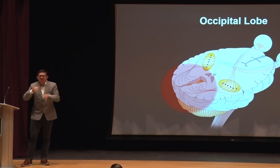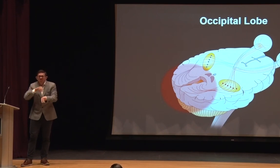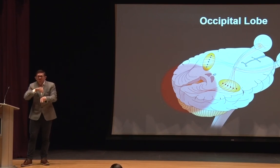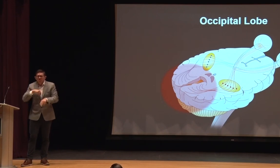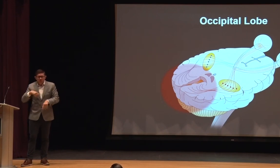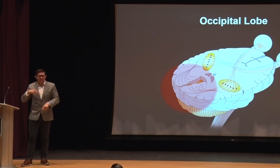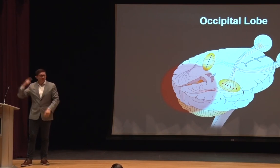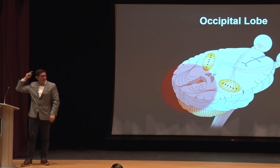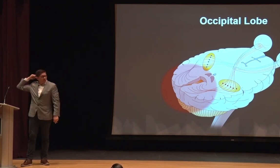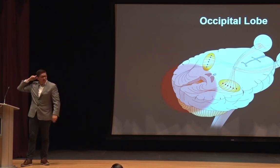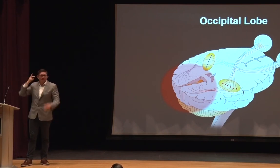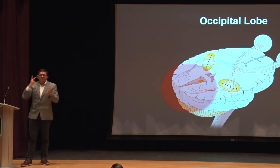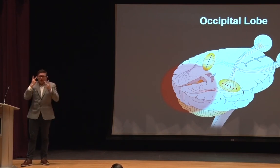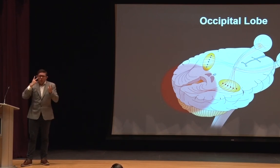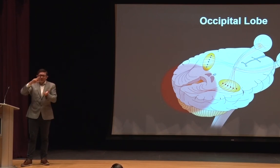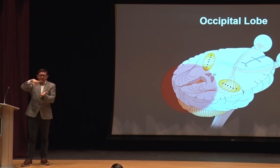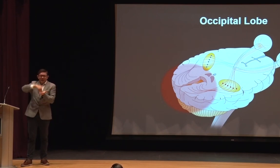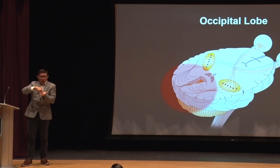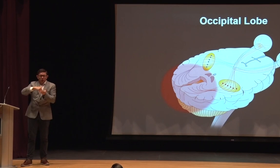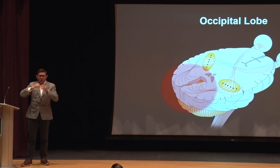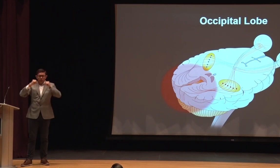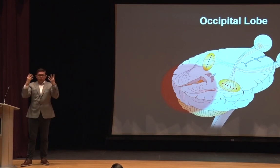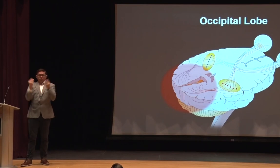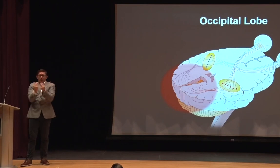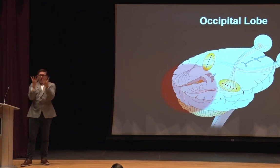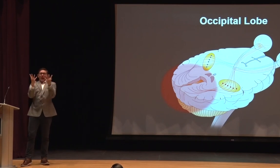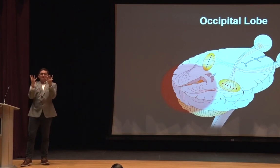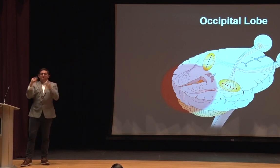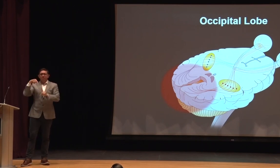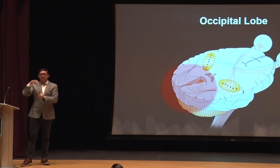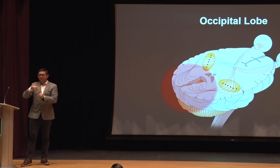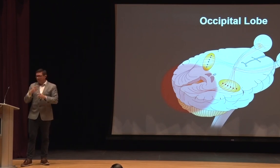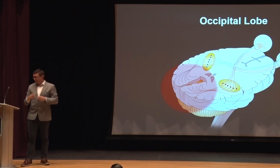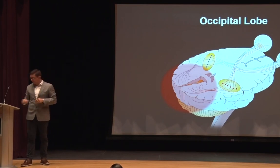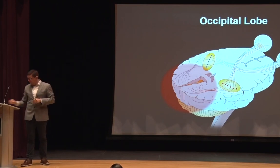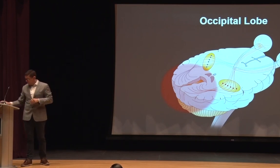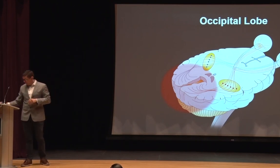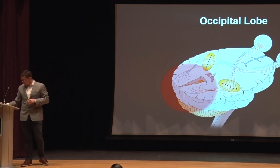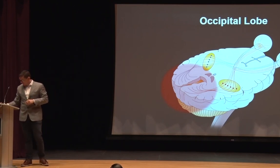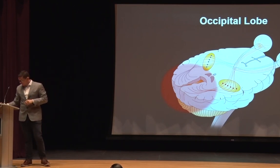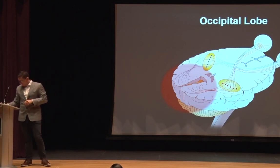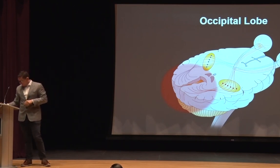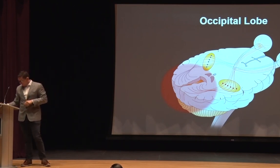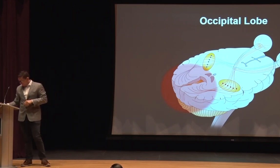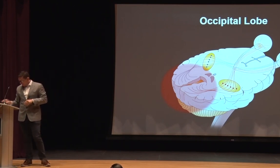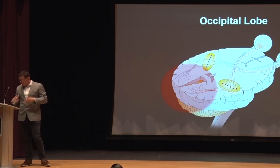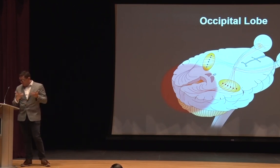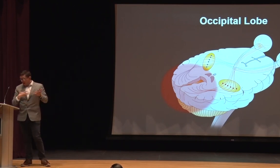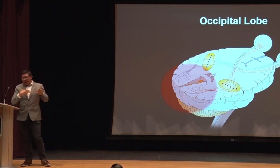blind. They just wanted to test and see what happens. And the visual center lit up right away.